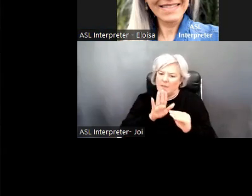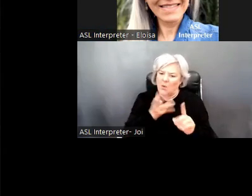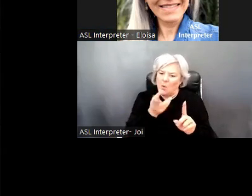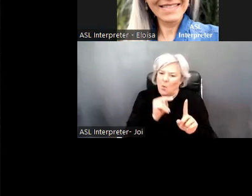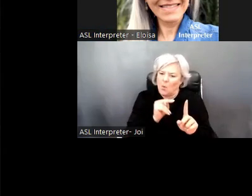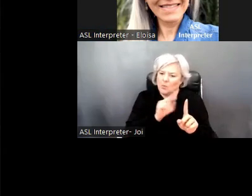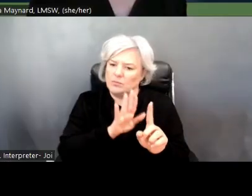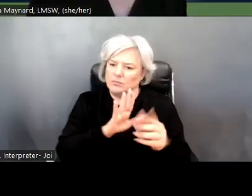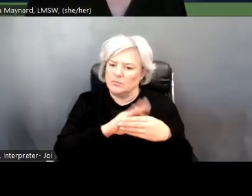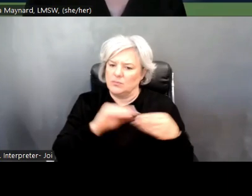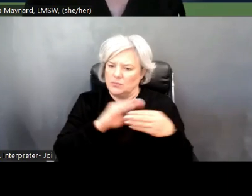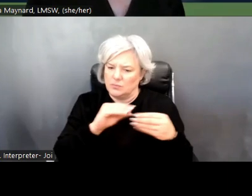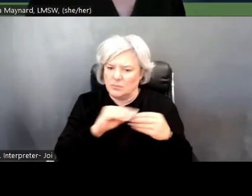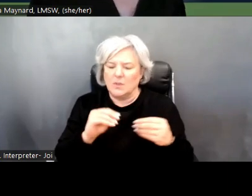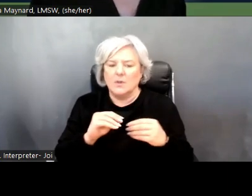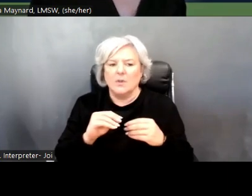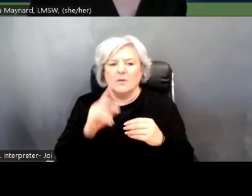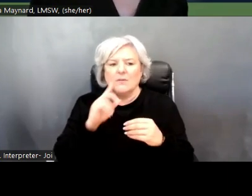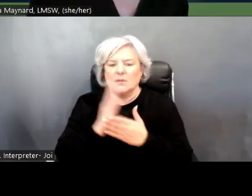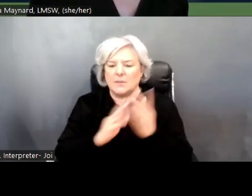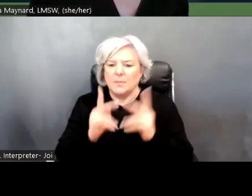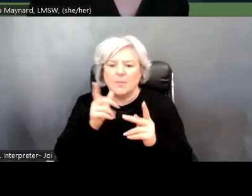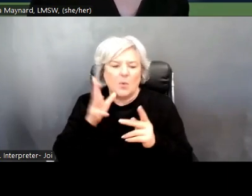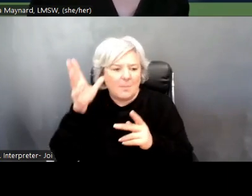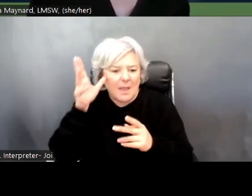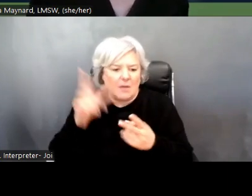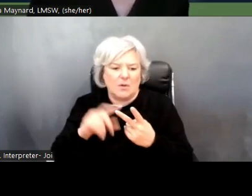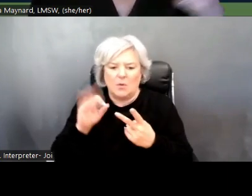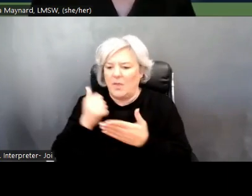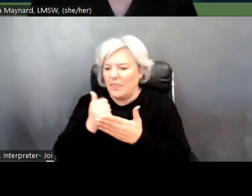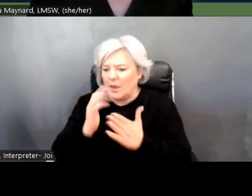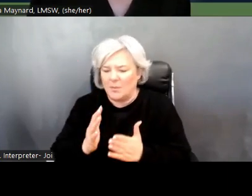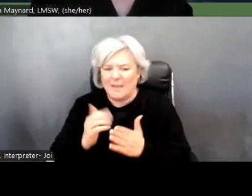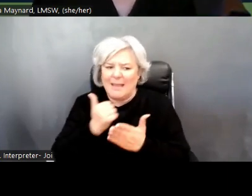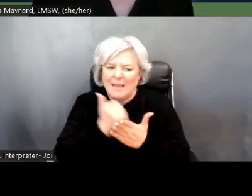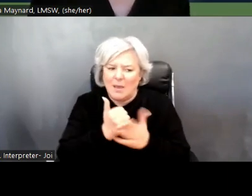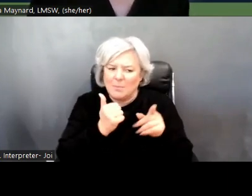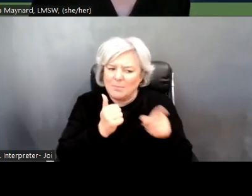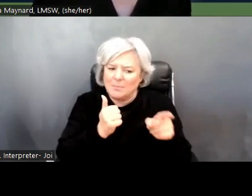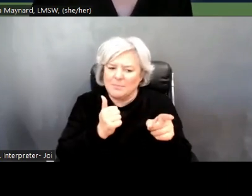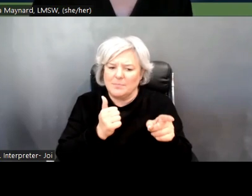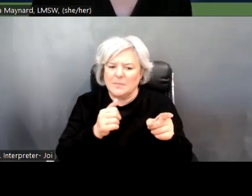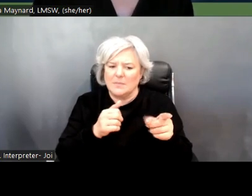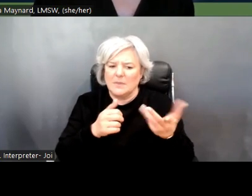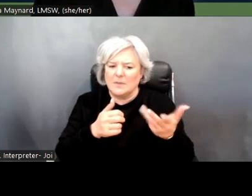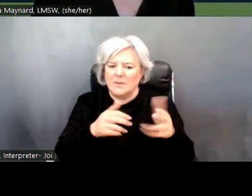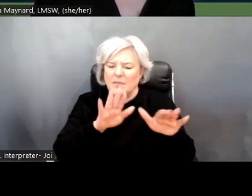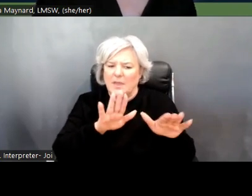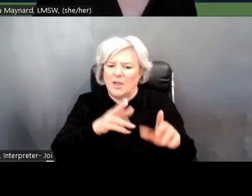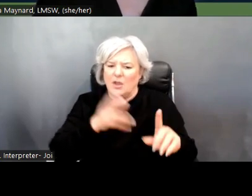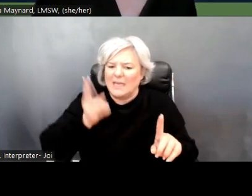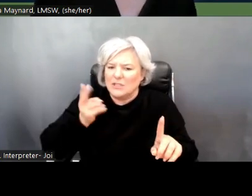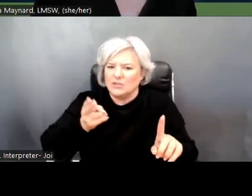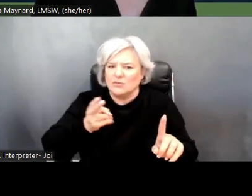a worker or as a therapist or as a parent, and helping them to integrate their whole history into the